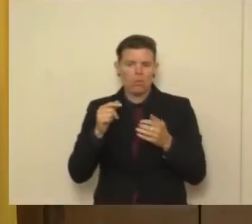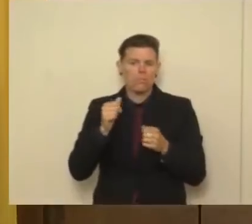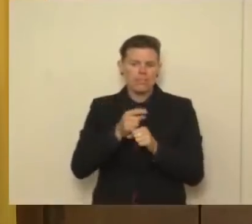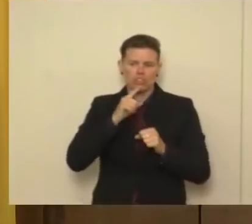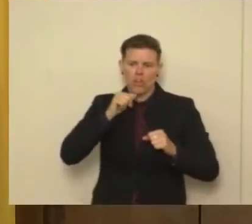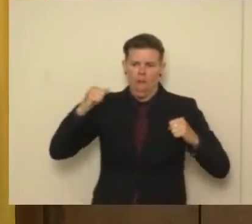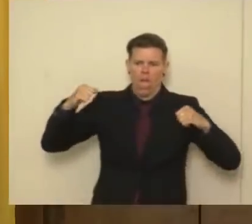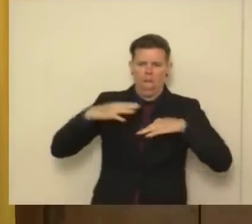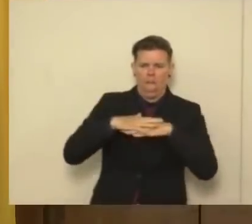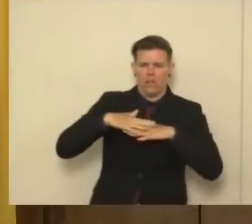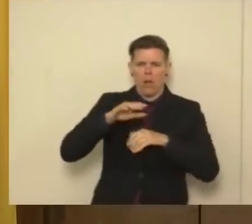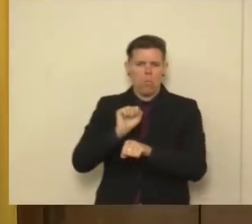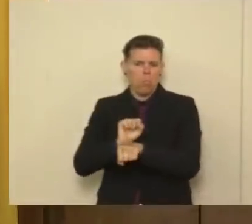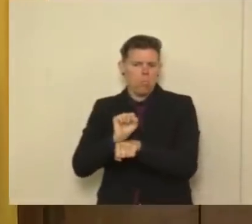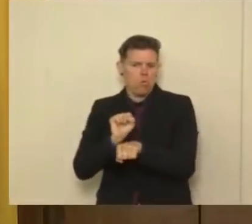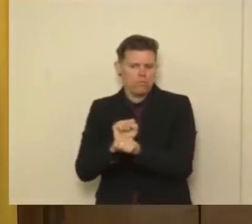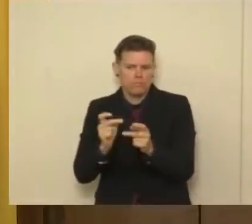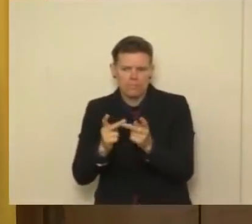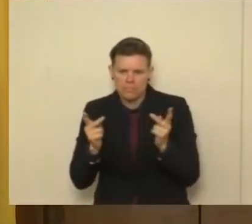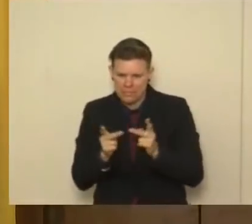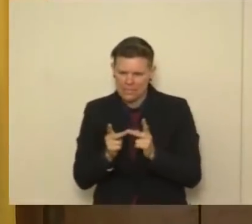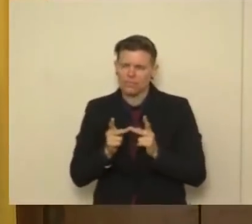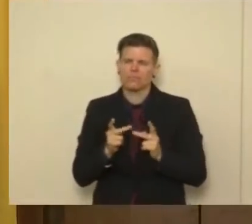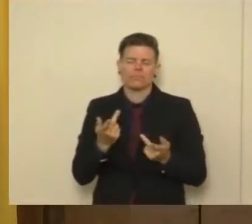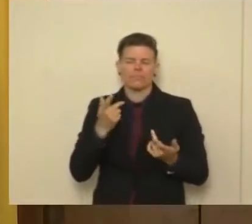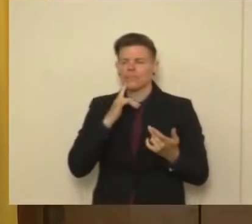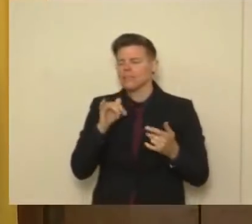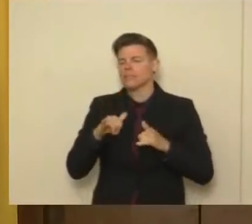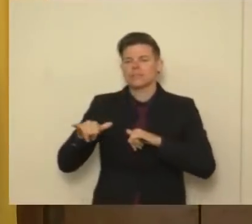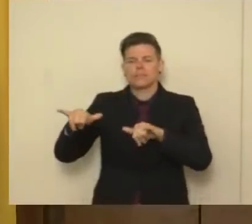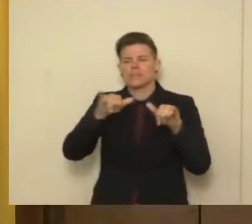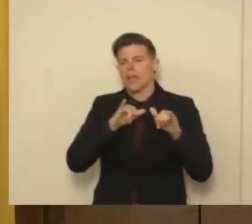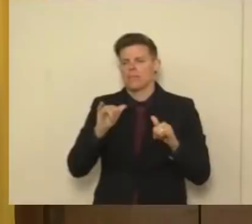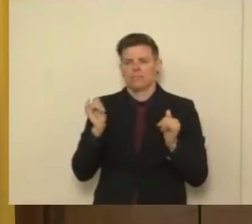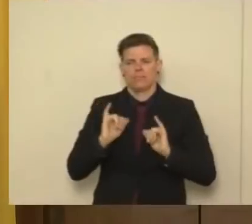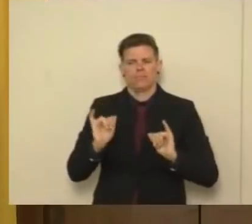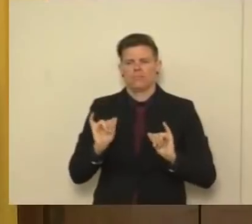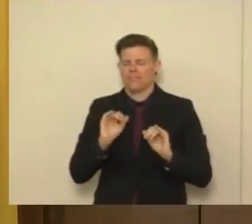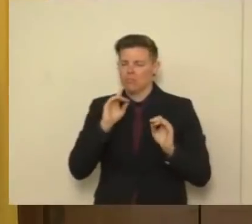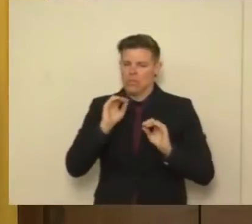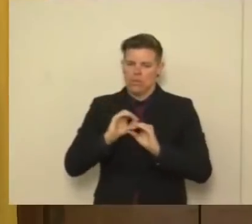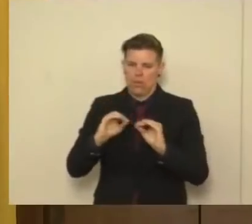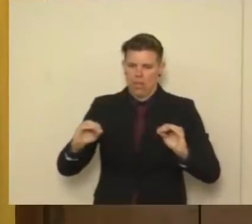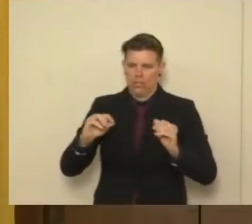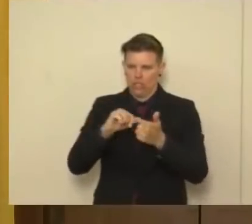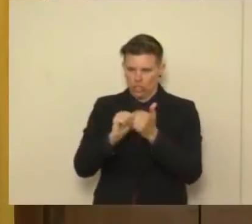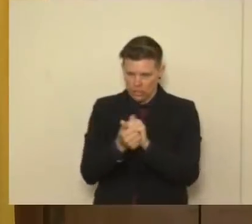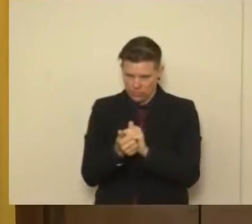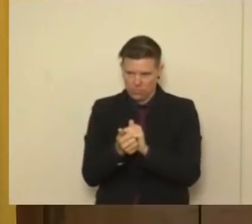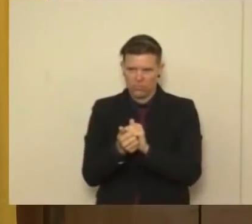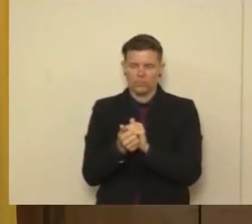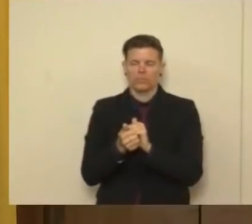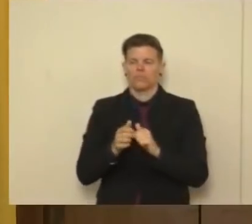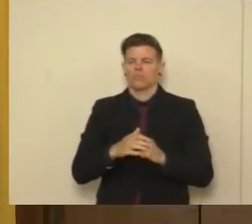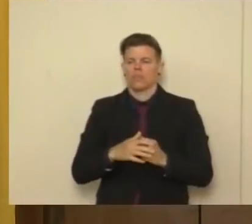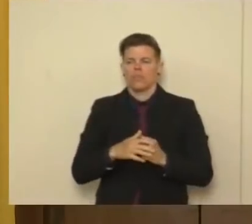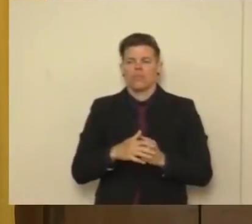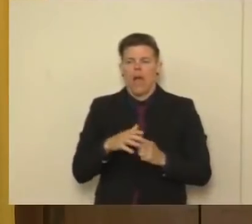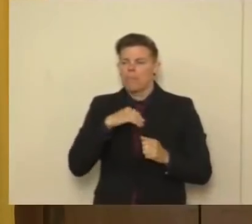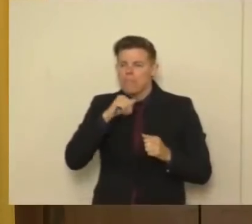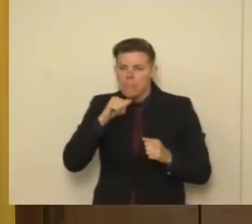in the order, same order applications still apply. Nothing has changed. I'm working hard not to have to roll back